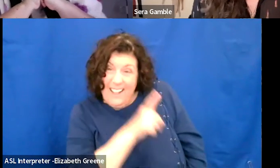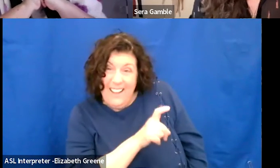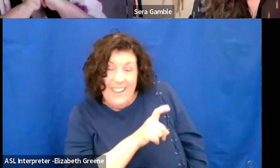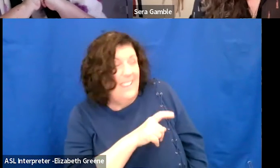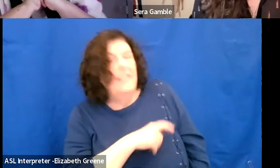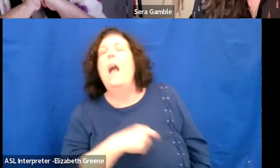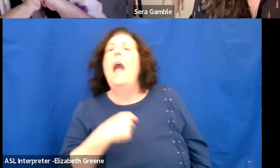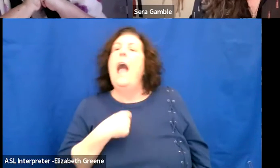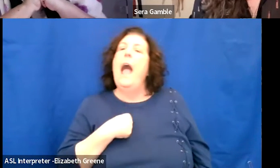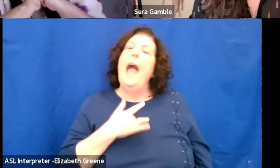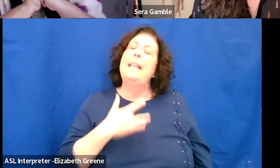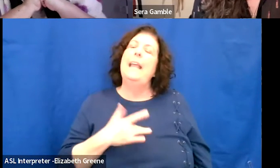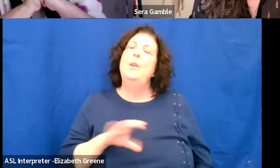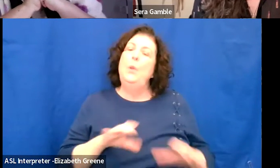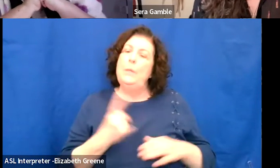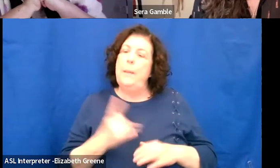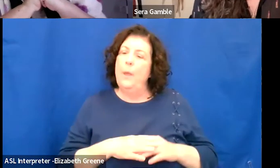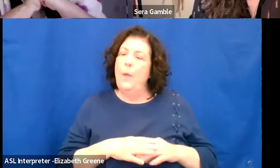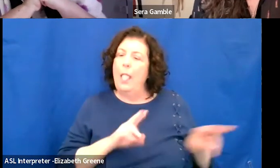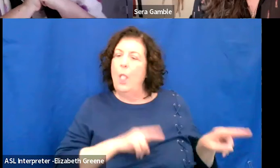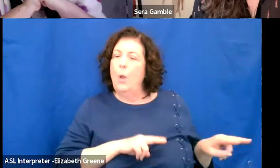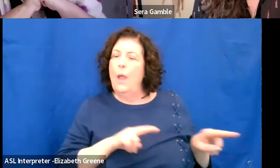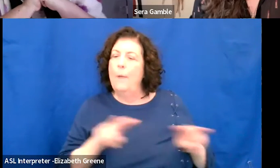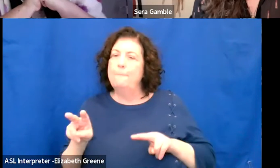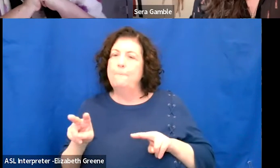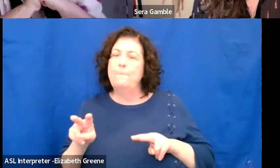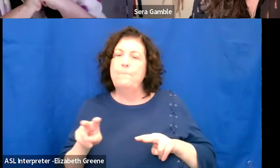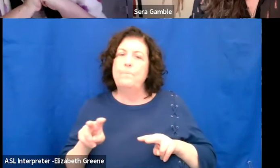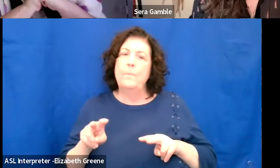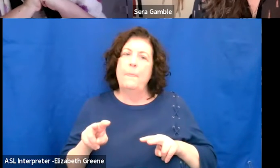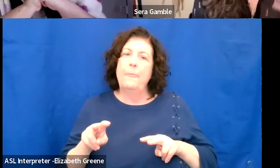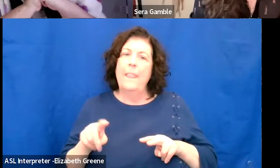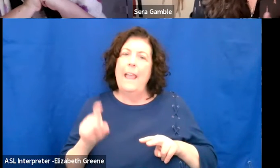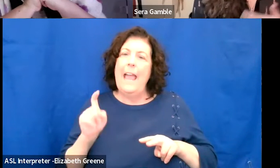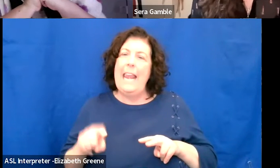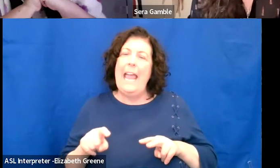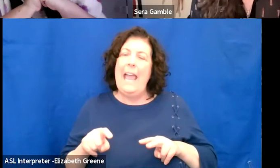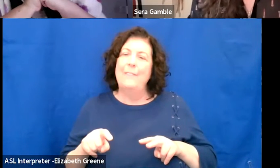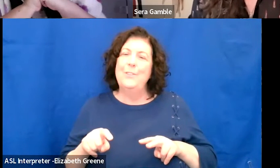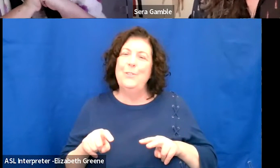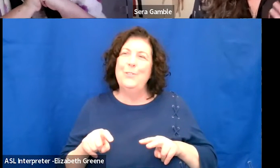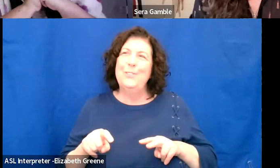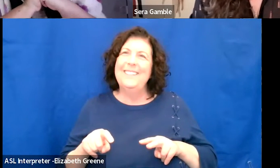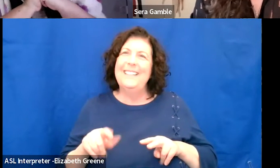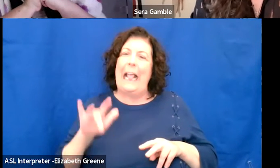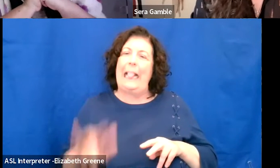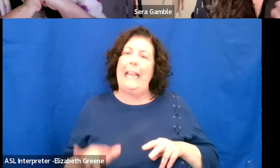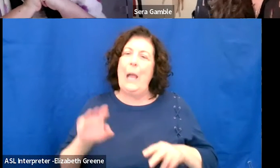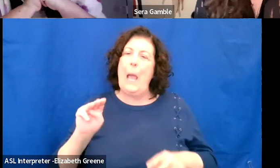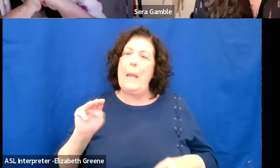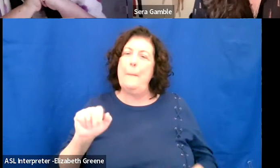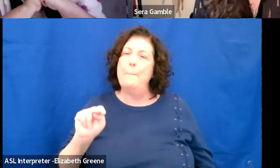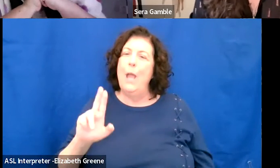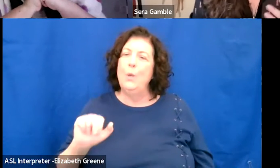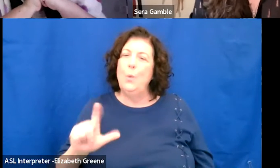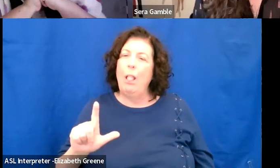I do this thing where I look around. I'm like, I have to hit manual override because I'm just like, that's